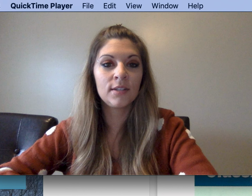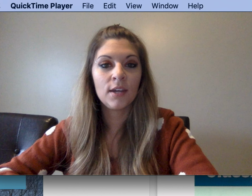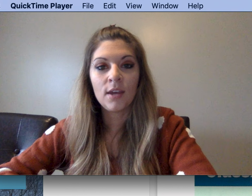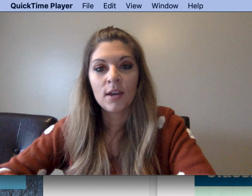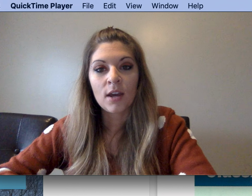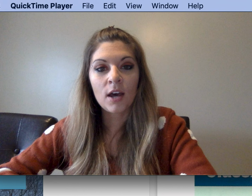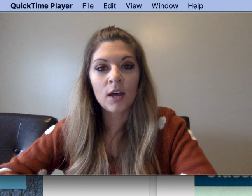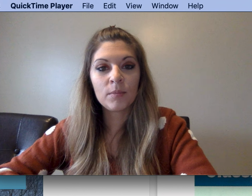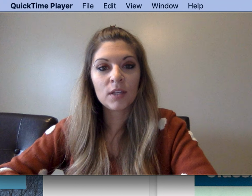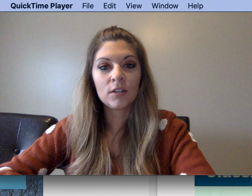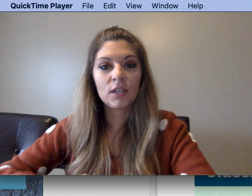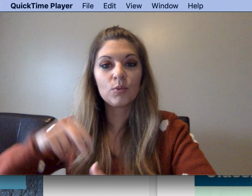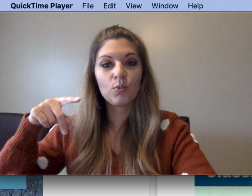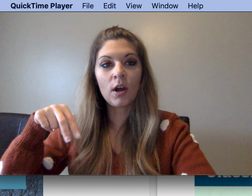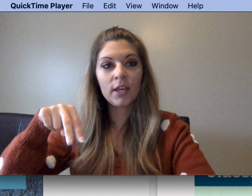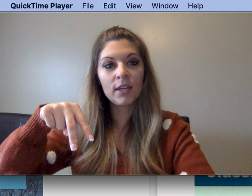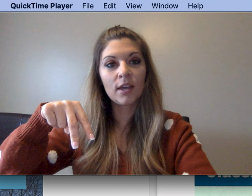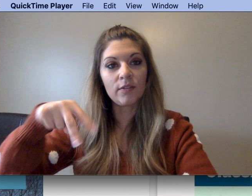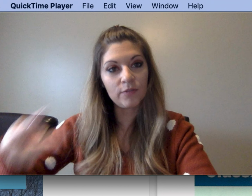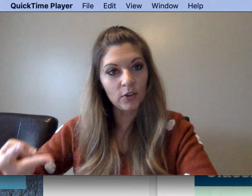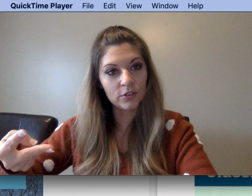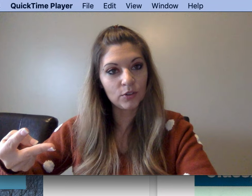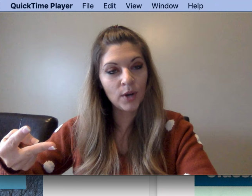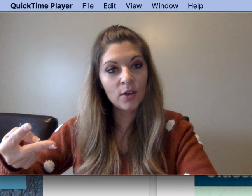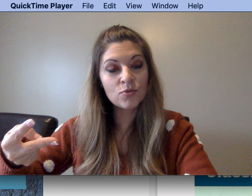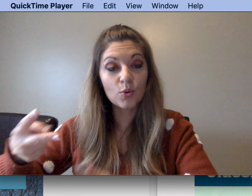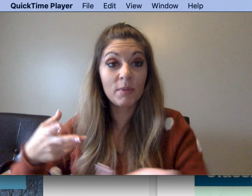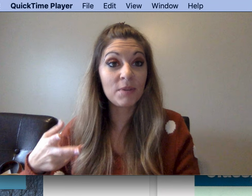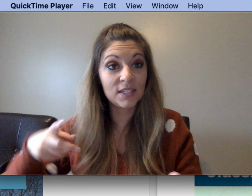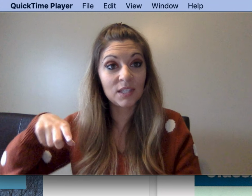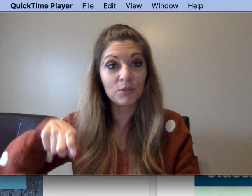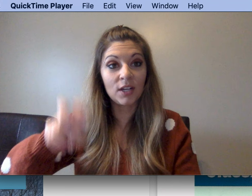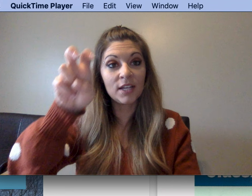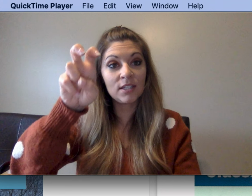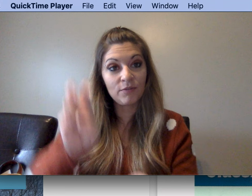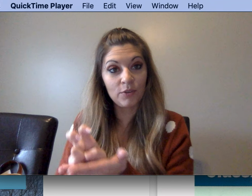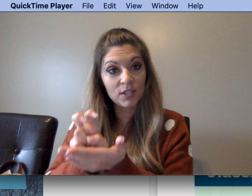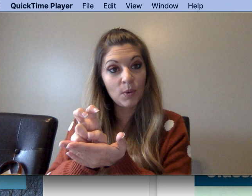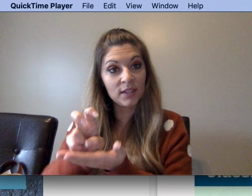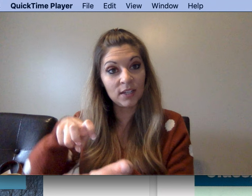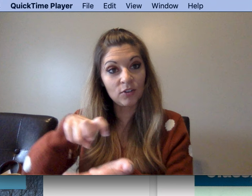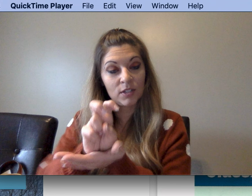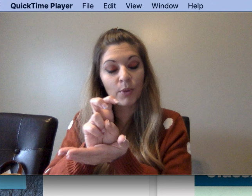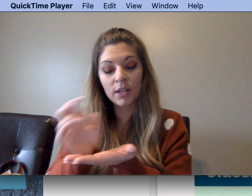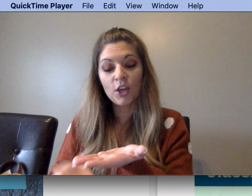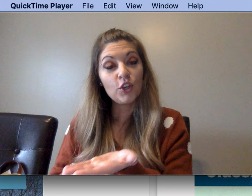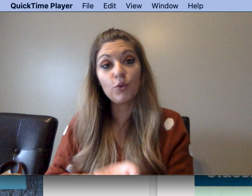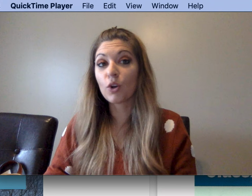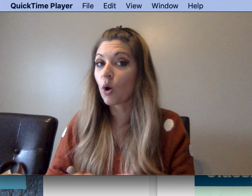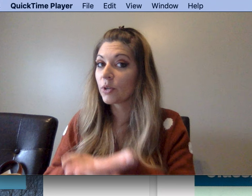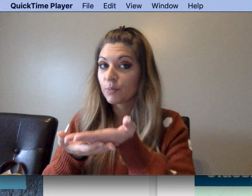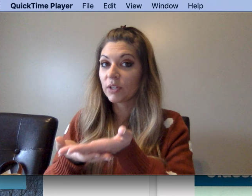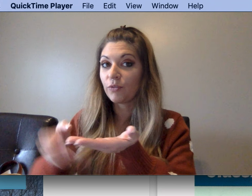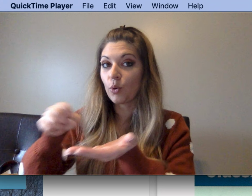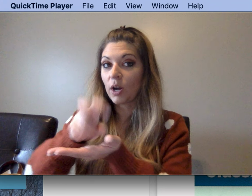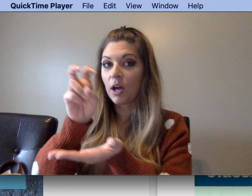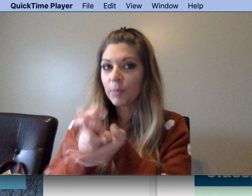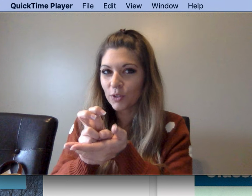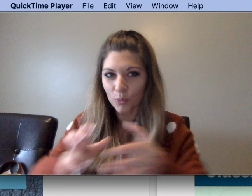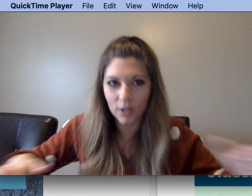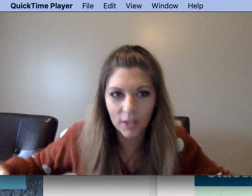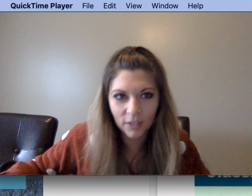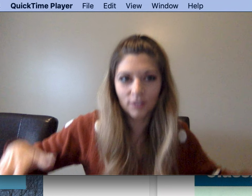legs. He was walking and then fell onto the ground, or maybe he slipped on ice and fell this way and landed on his butt. You can always bring the floor